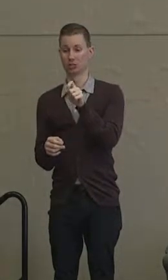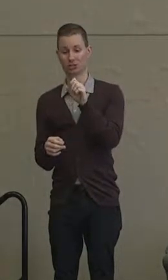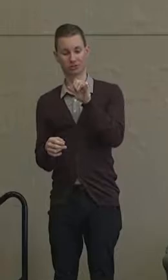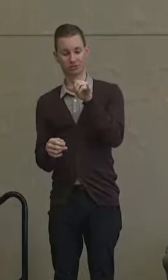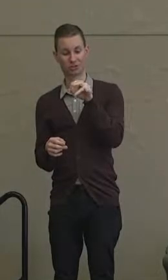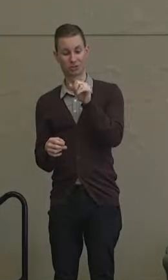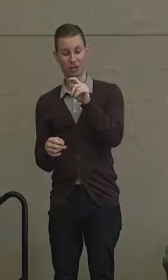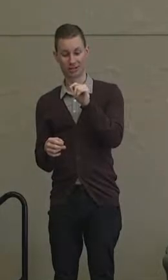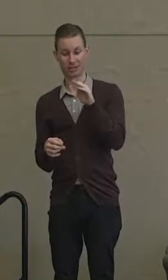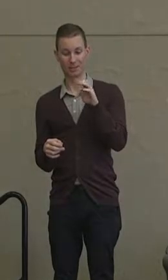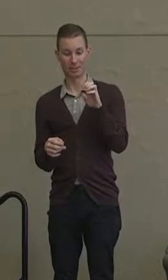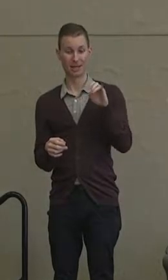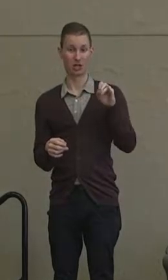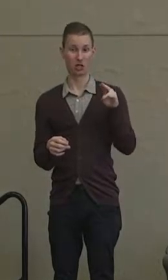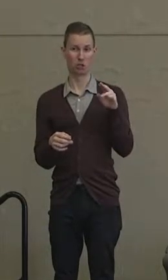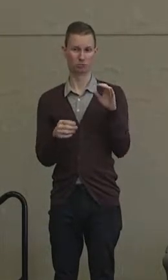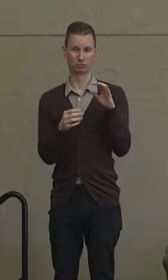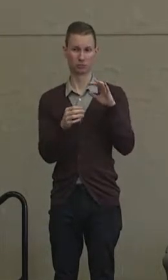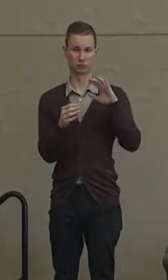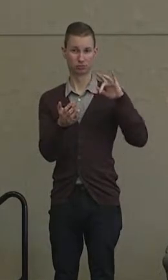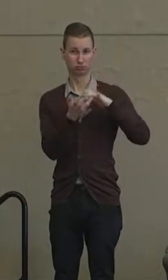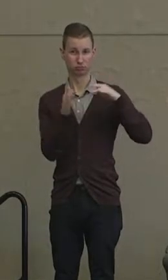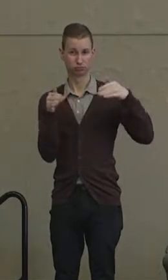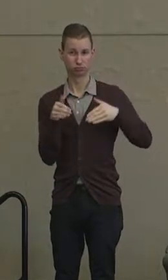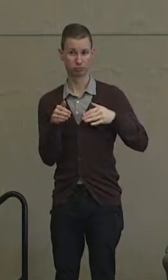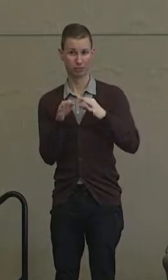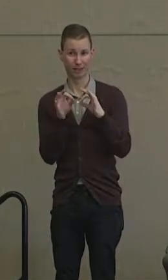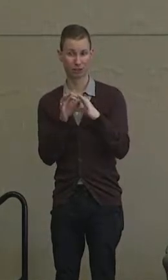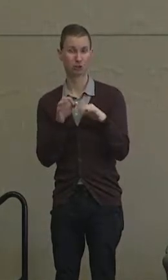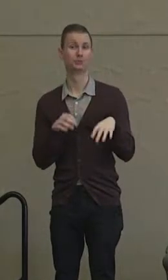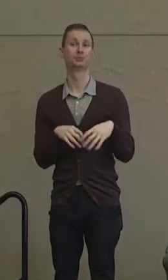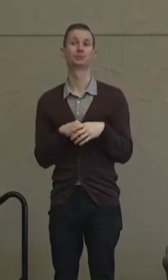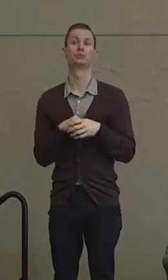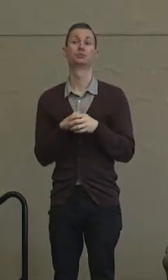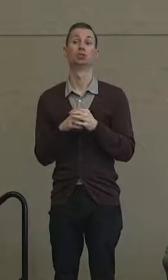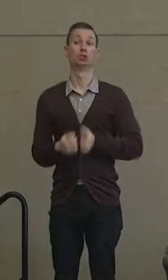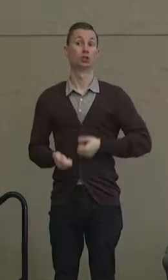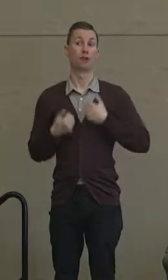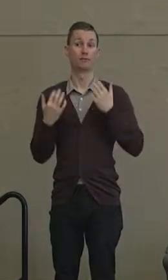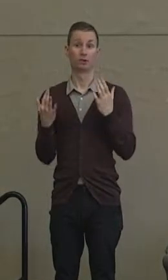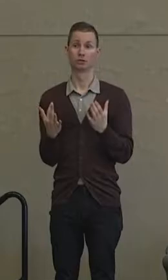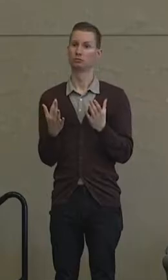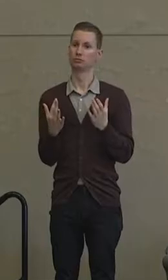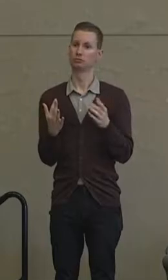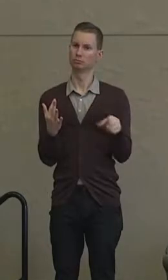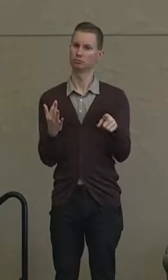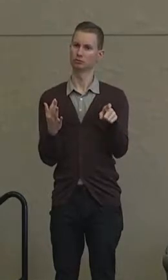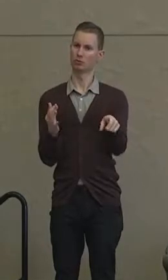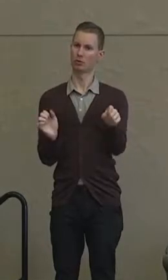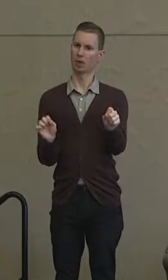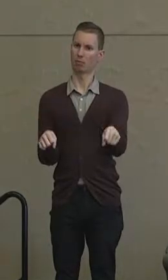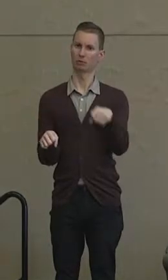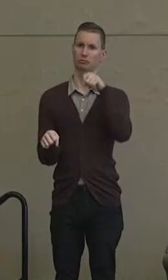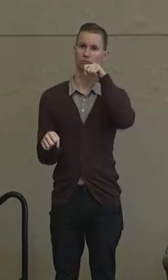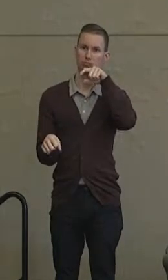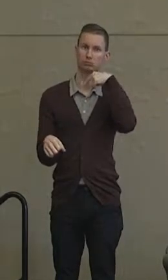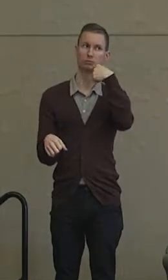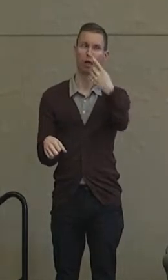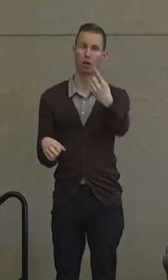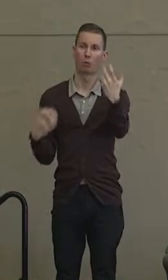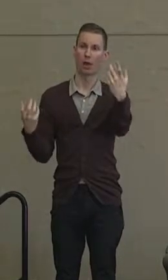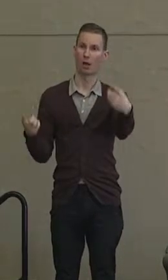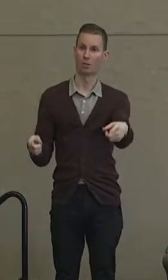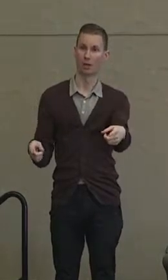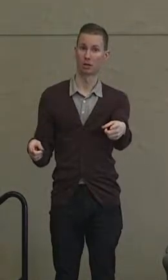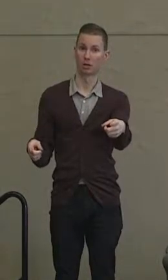the central message of that organization is that survivors should be able to disclose what has happened